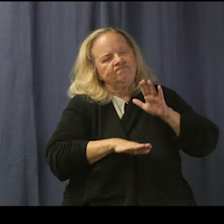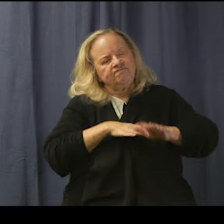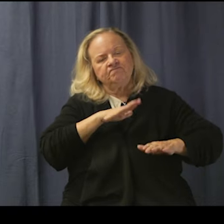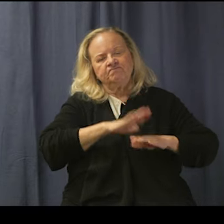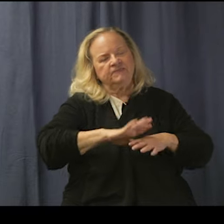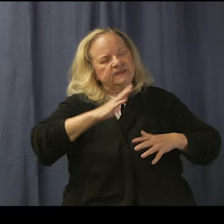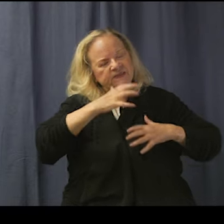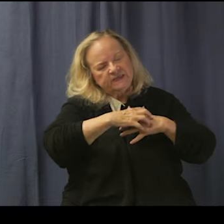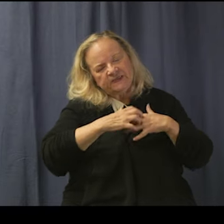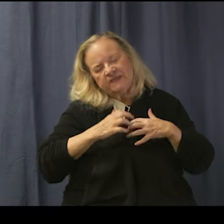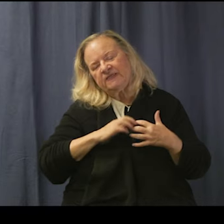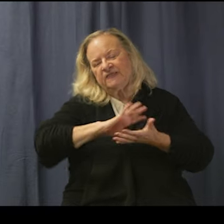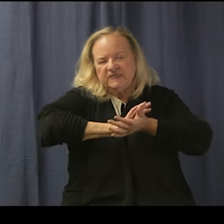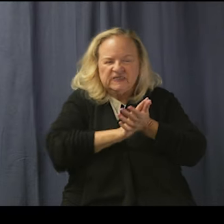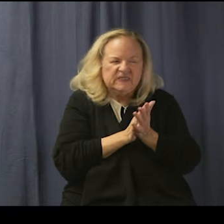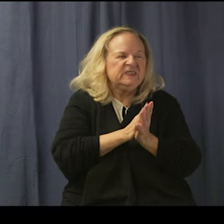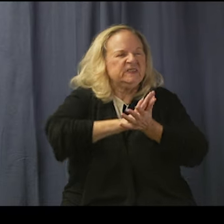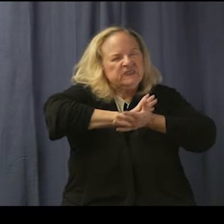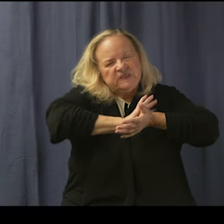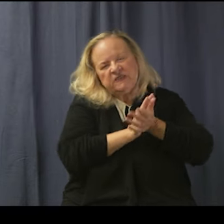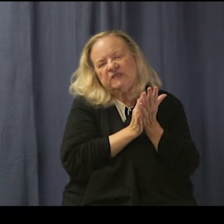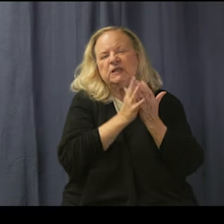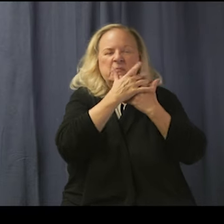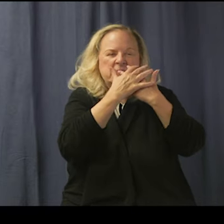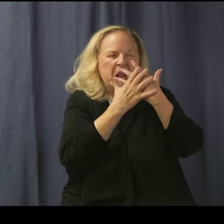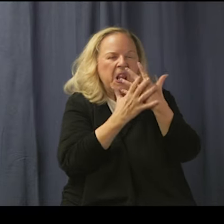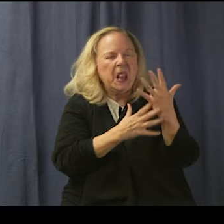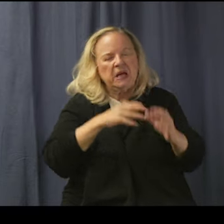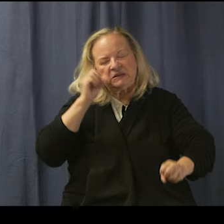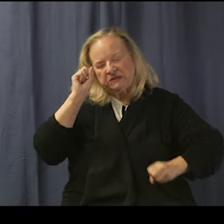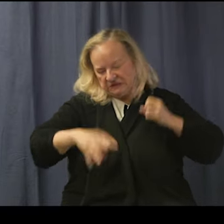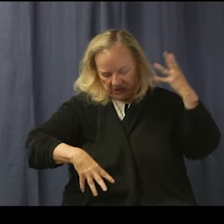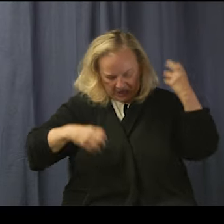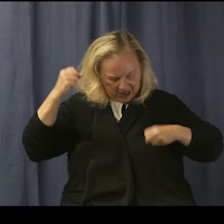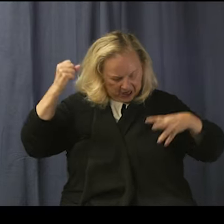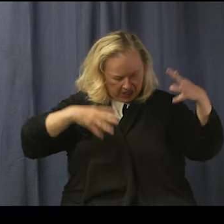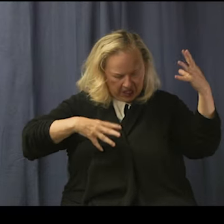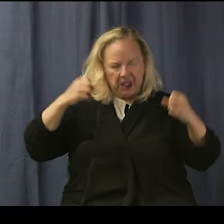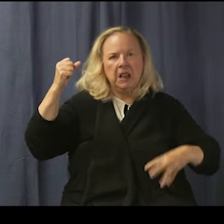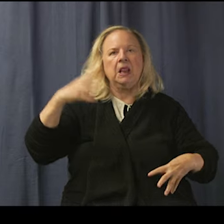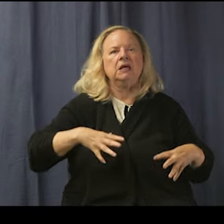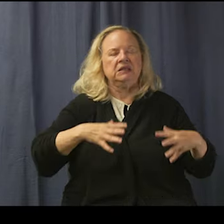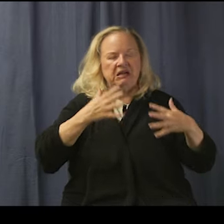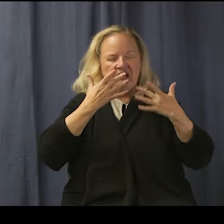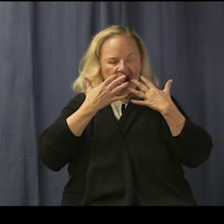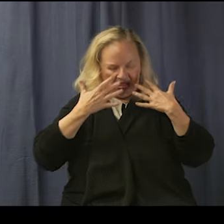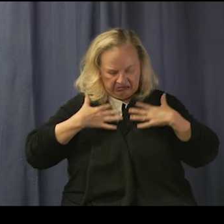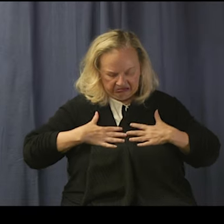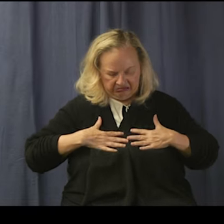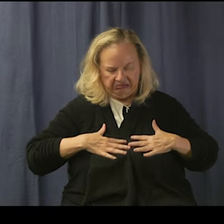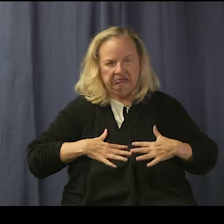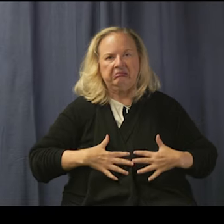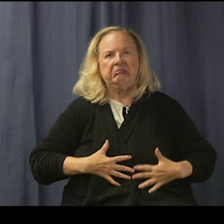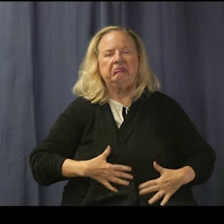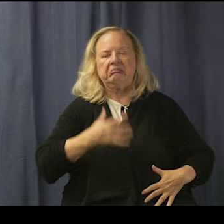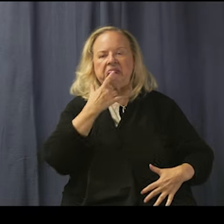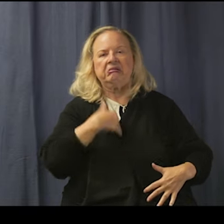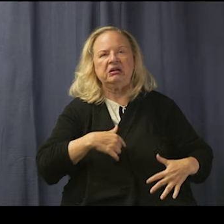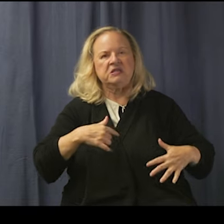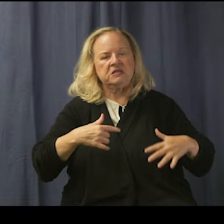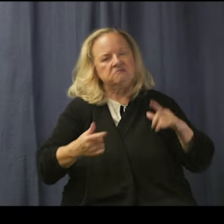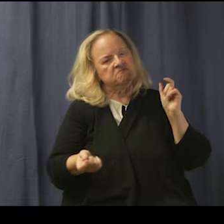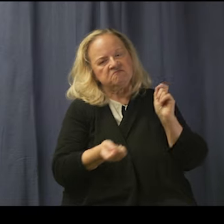my anger, trampled them in my wrath, their lifeblood was spattered on my garments and stained all of my apparel, for the day